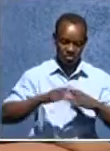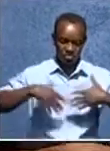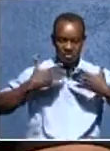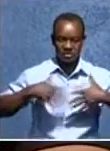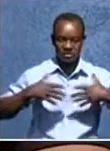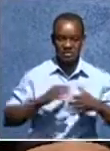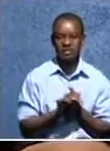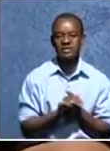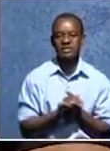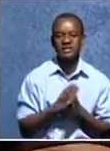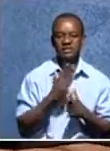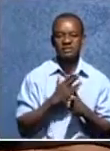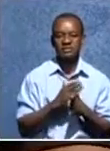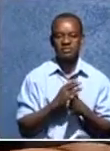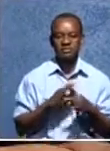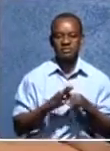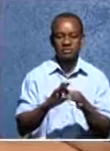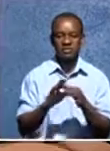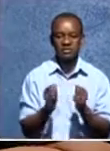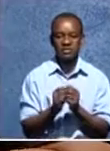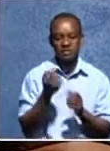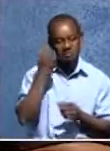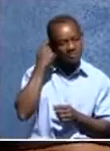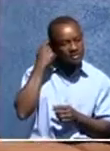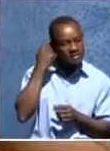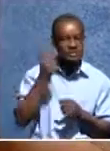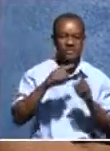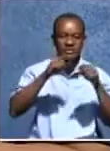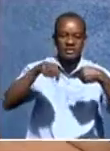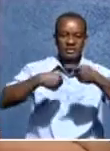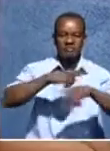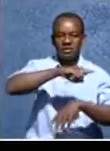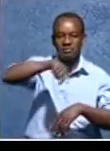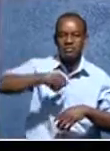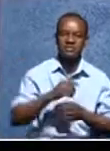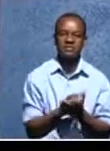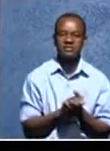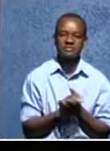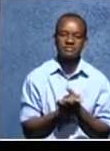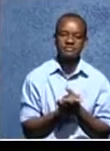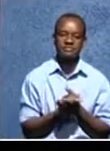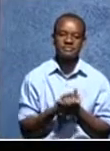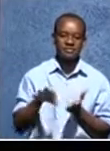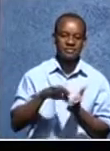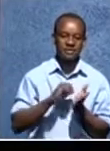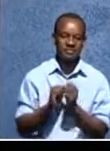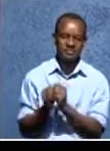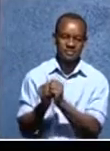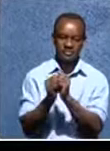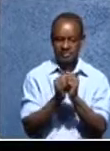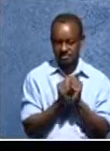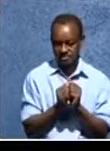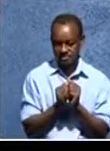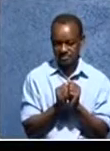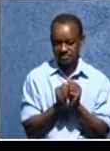Affairs and Immigration, as police, as NTP. So the integration, it is getting together. Exactly. Yeah. So we need to really, when